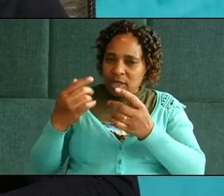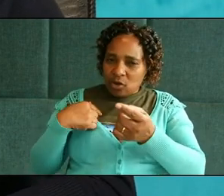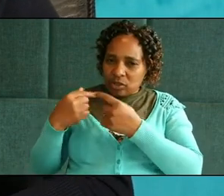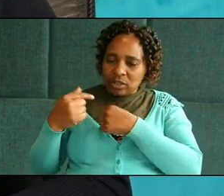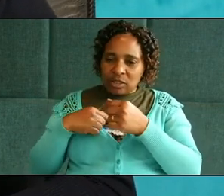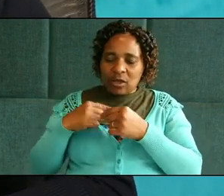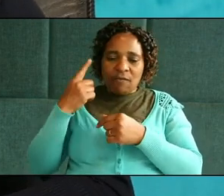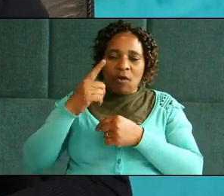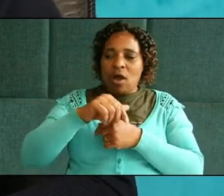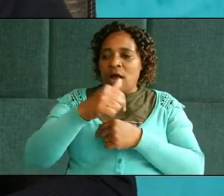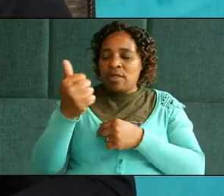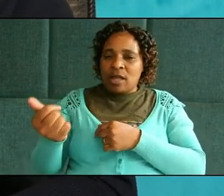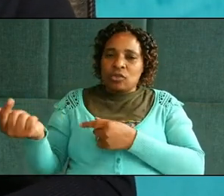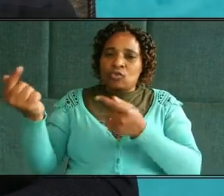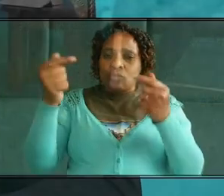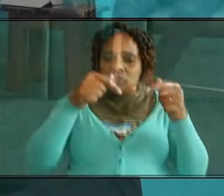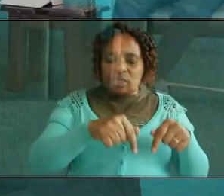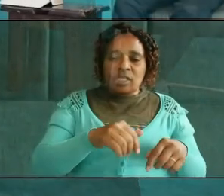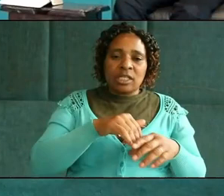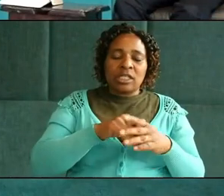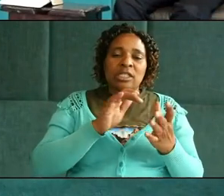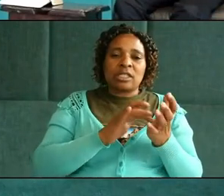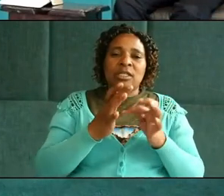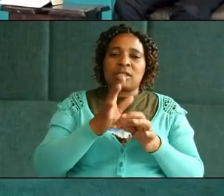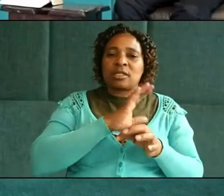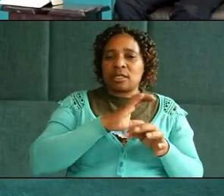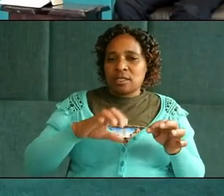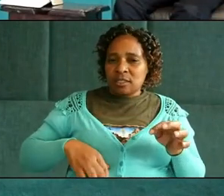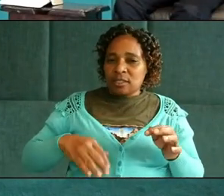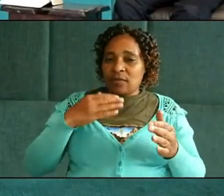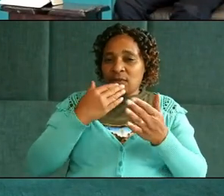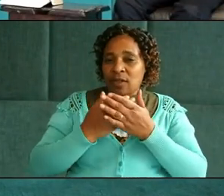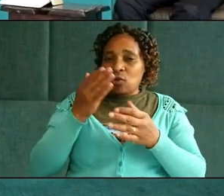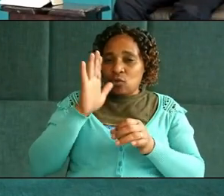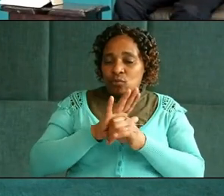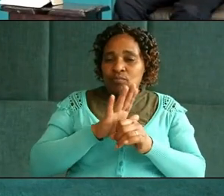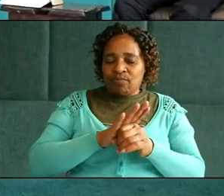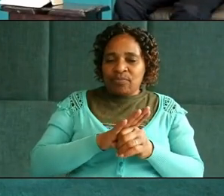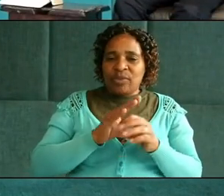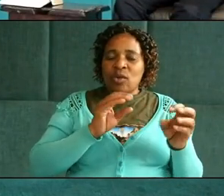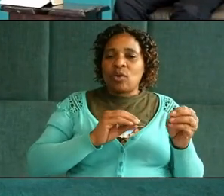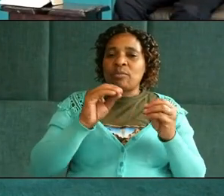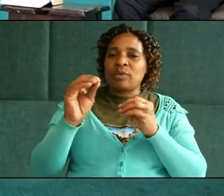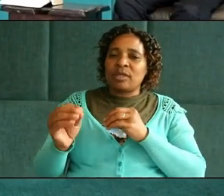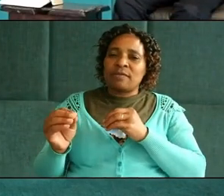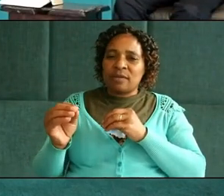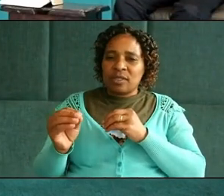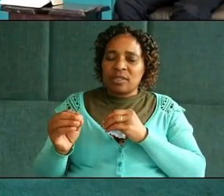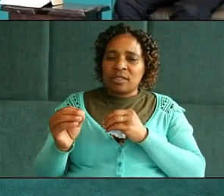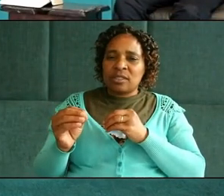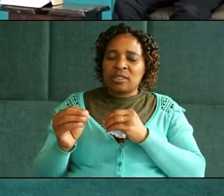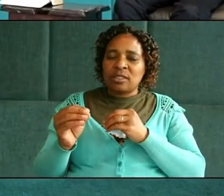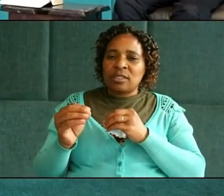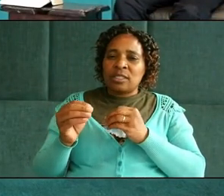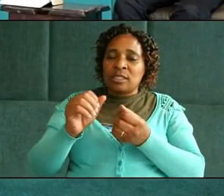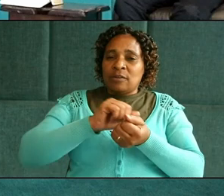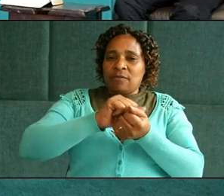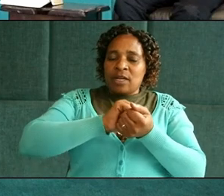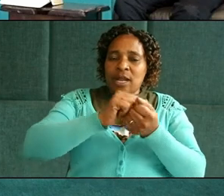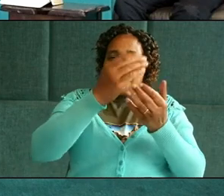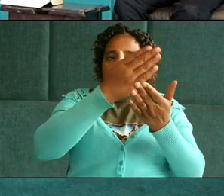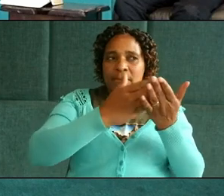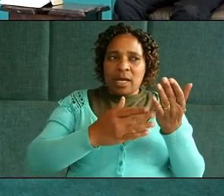can draw others to Christ. Thank you so much. And now we are moving on to the Friday part, which